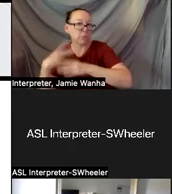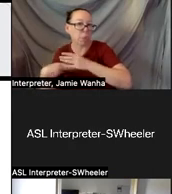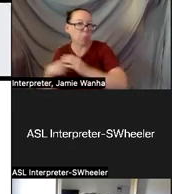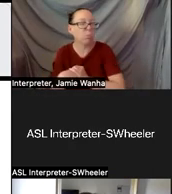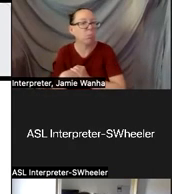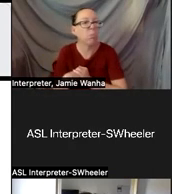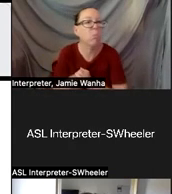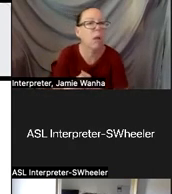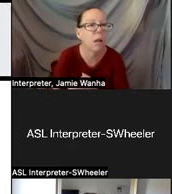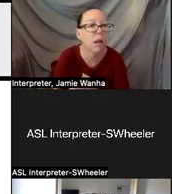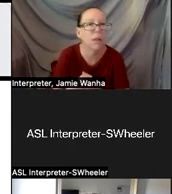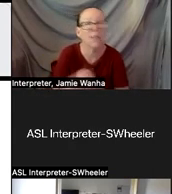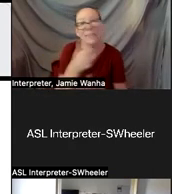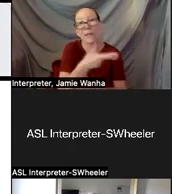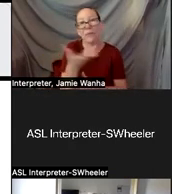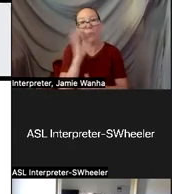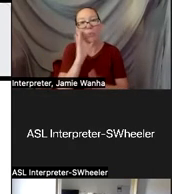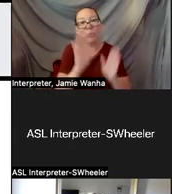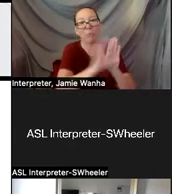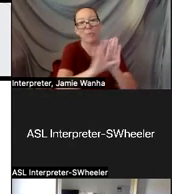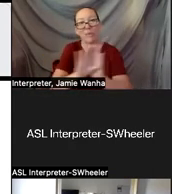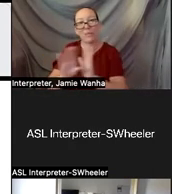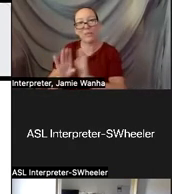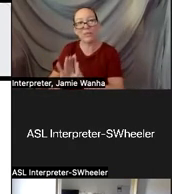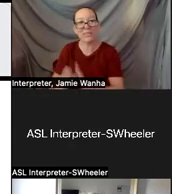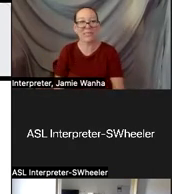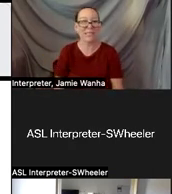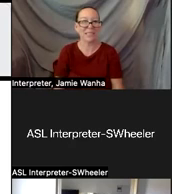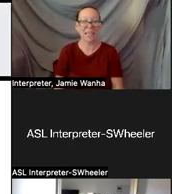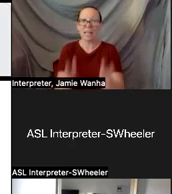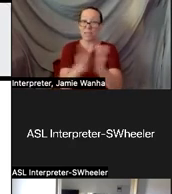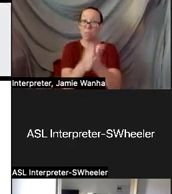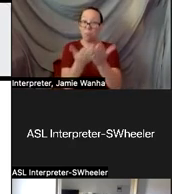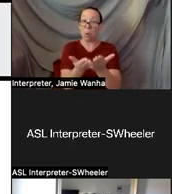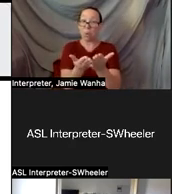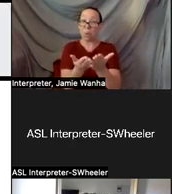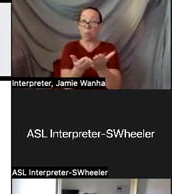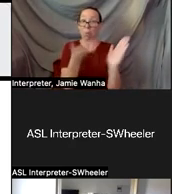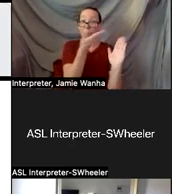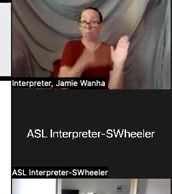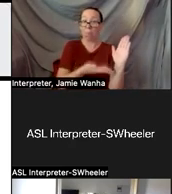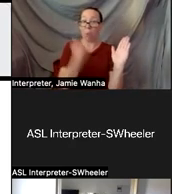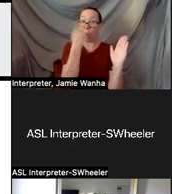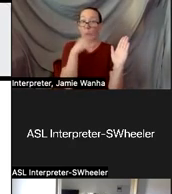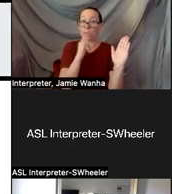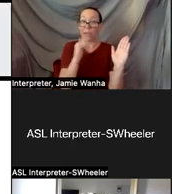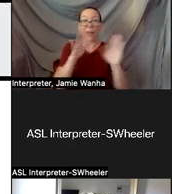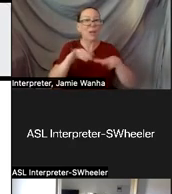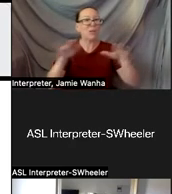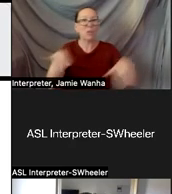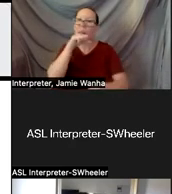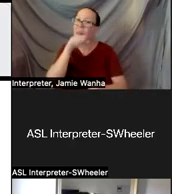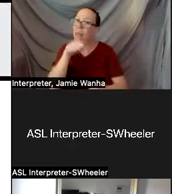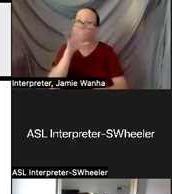So here's a couple of pictures. This is what the inside of the book looks like. The children loved it. They got really engaged and they